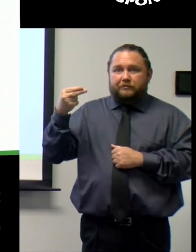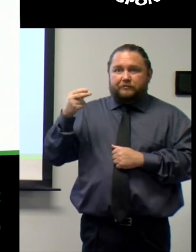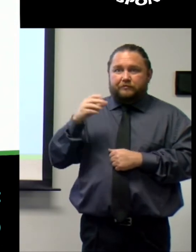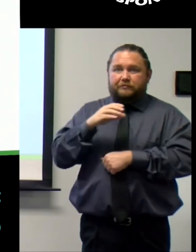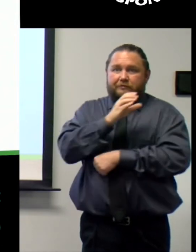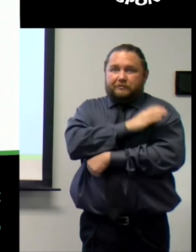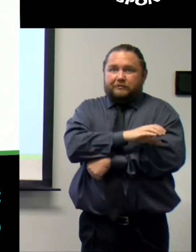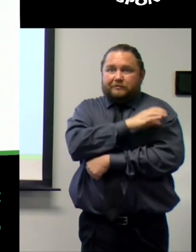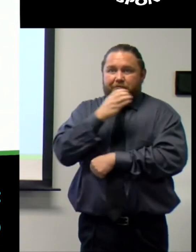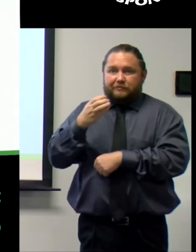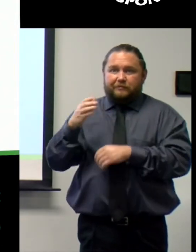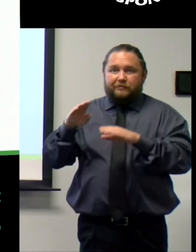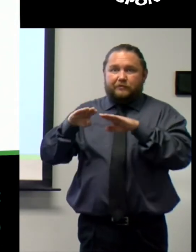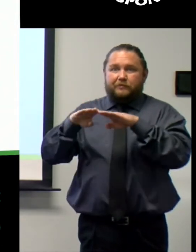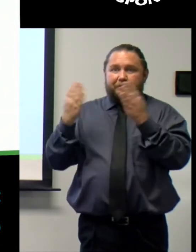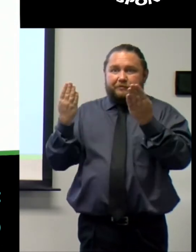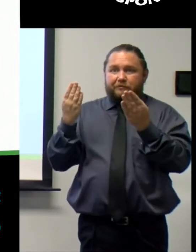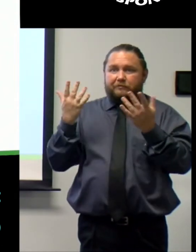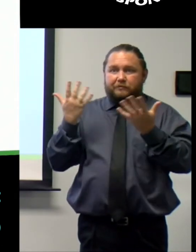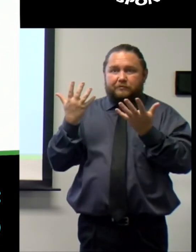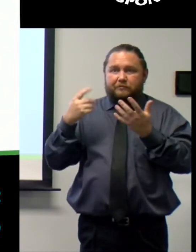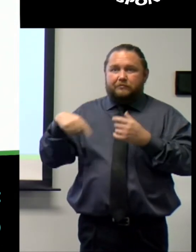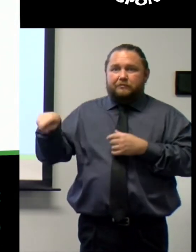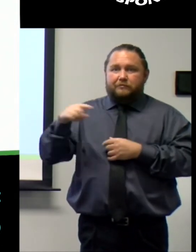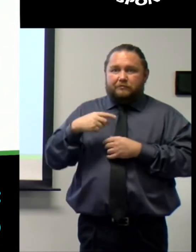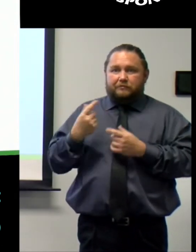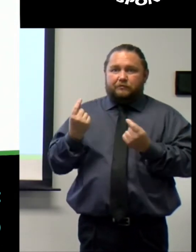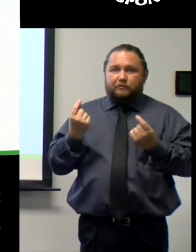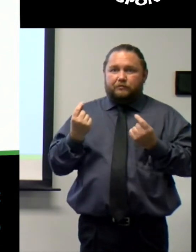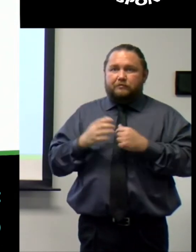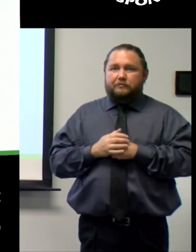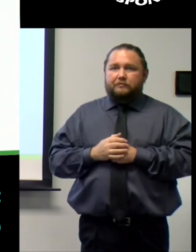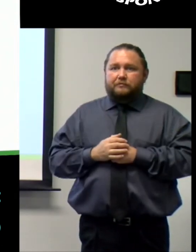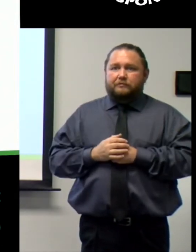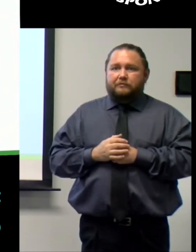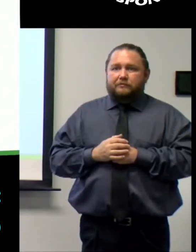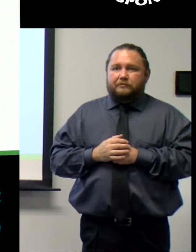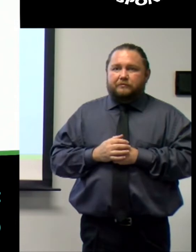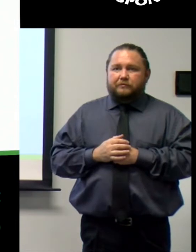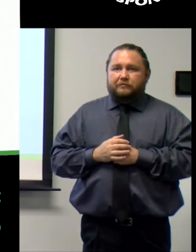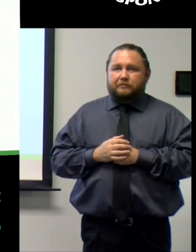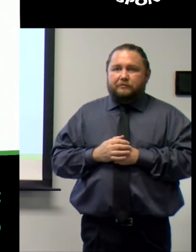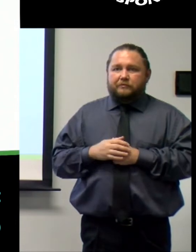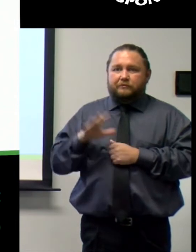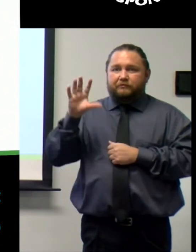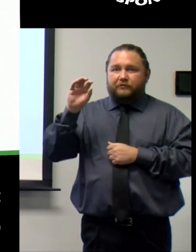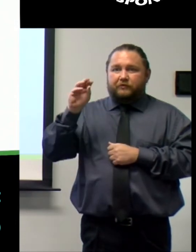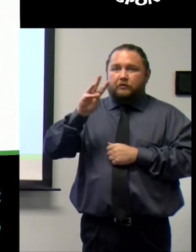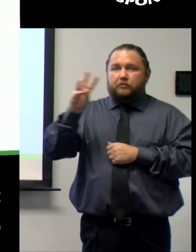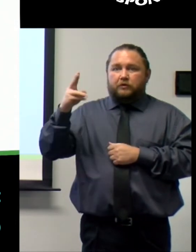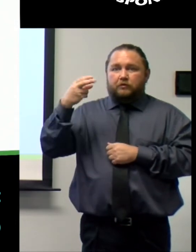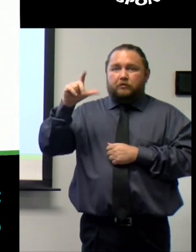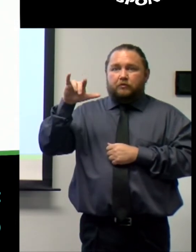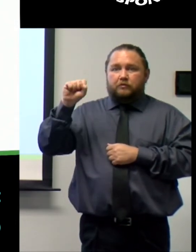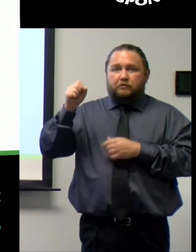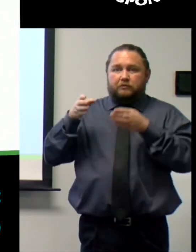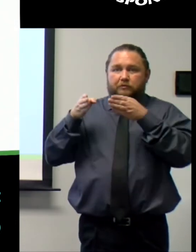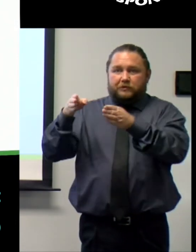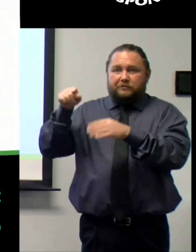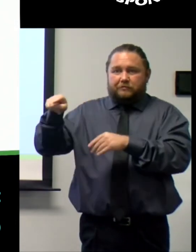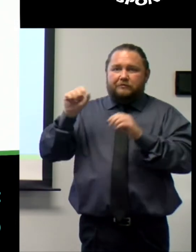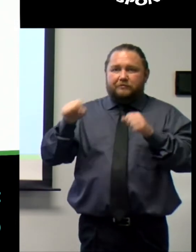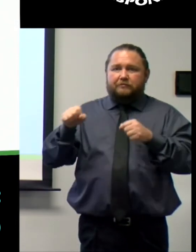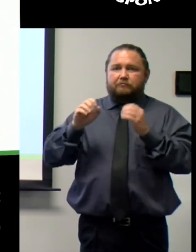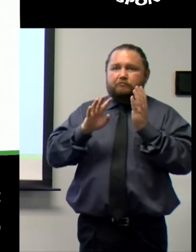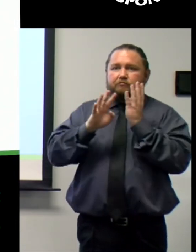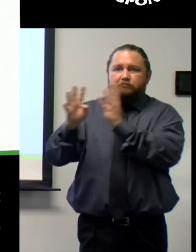community at 50 West Hollis Street, which is over at the church, St. Louis de Gonza or St. Aloysius Church. And the testing